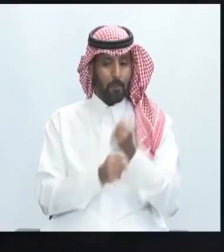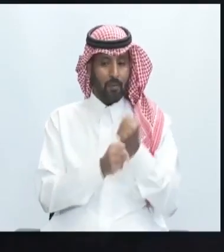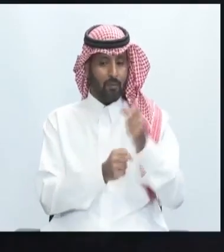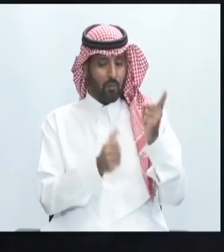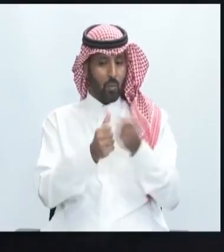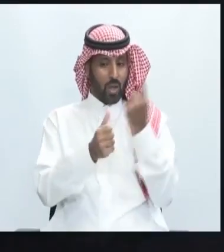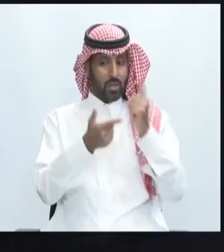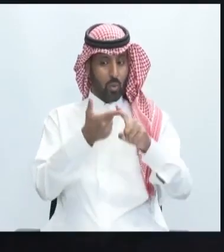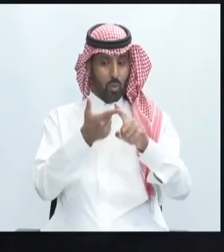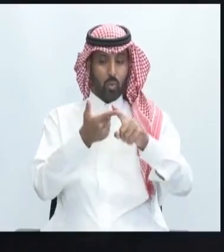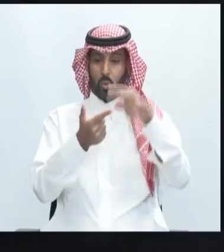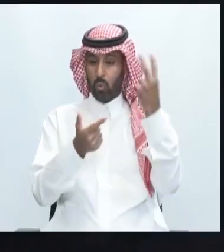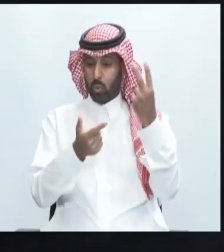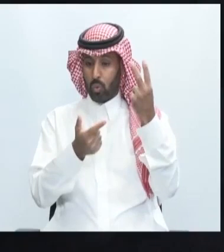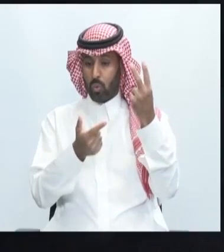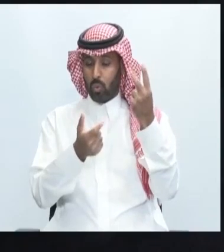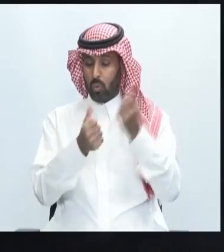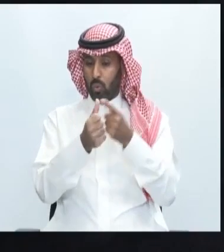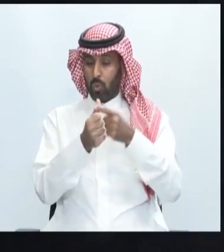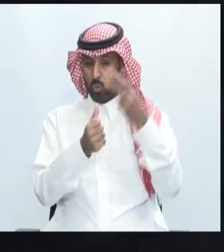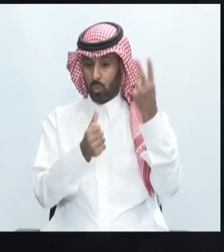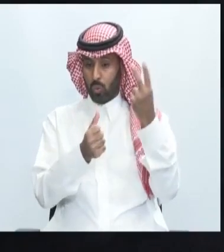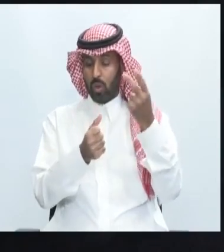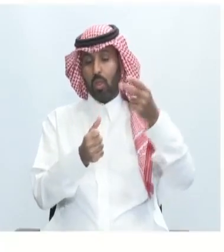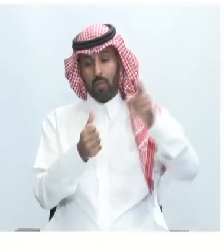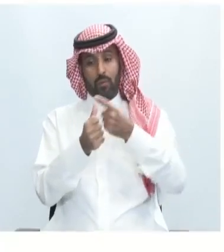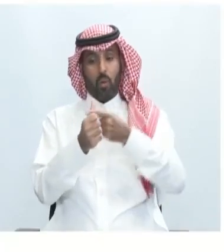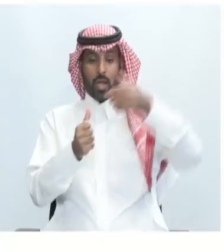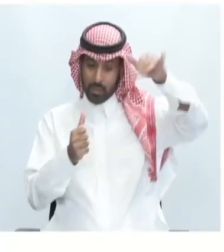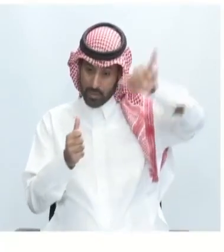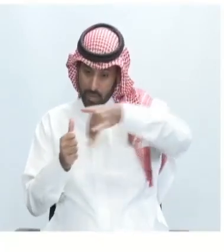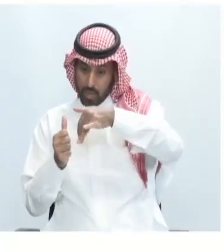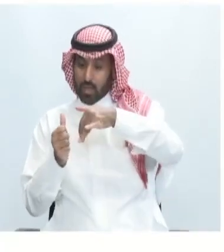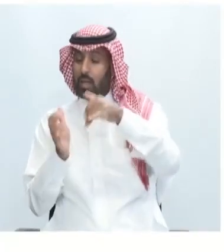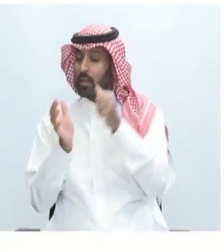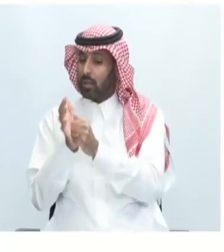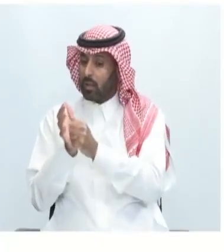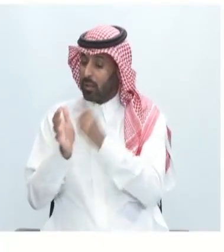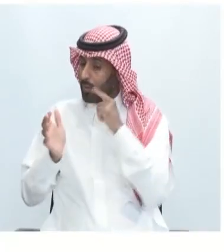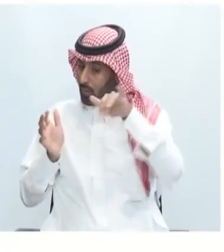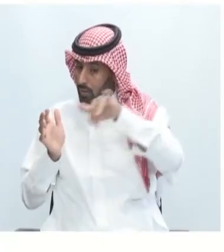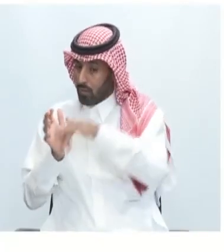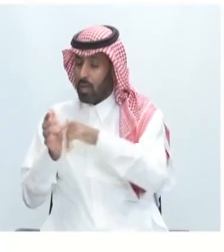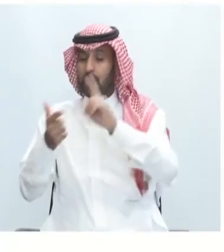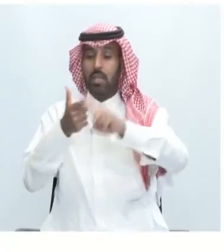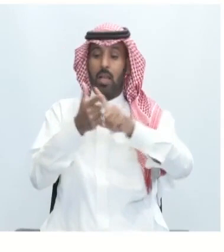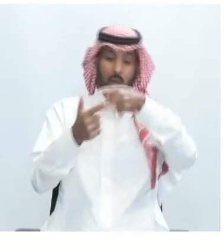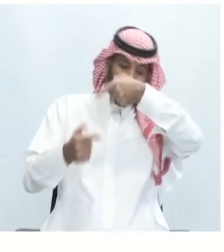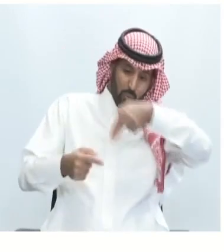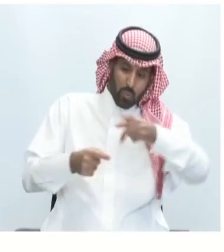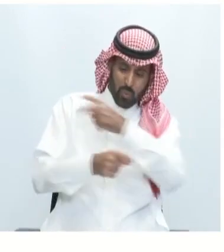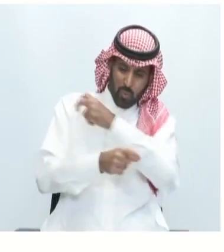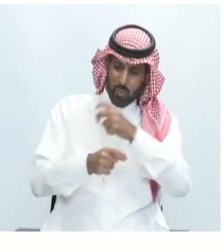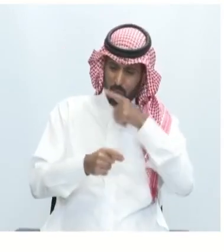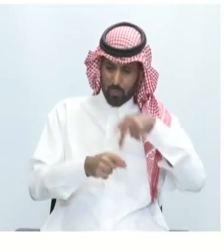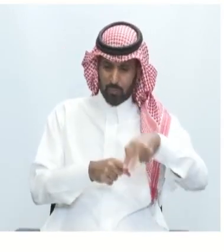do we have here? How many events? Yes, we have two. The first one, that Alicia got home. The second one, the